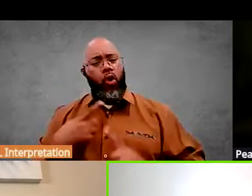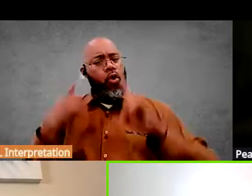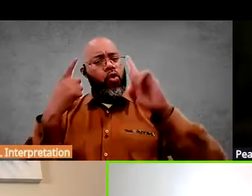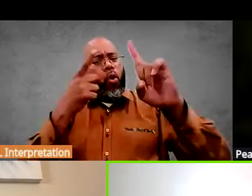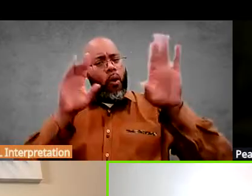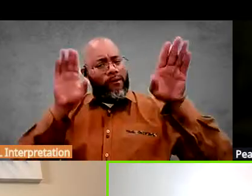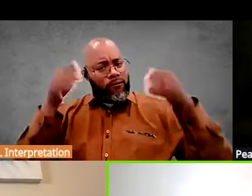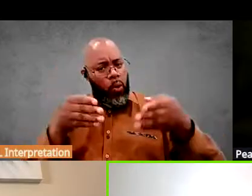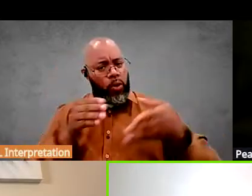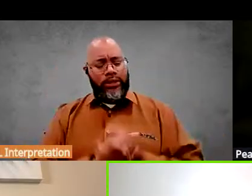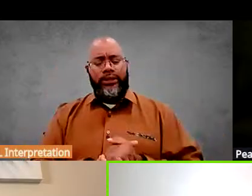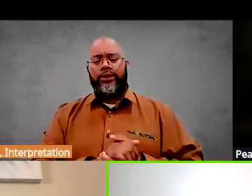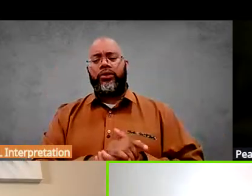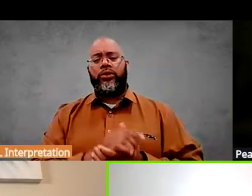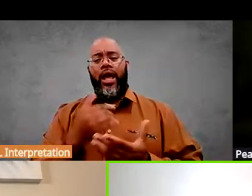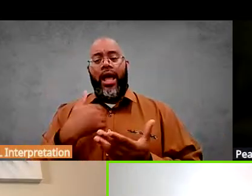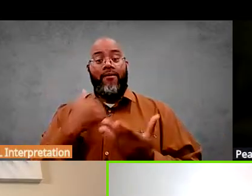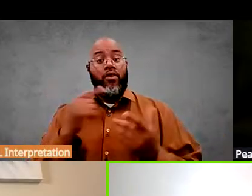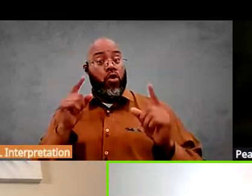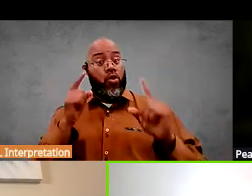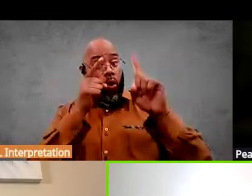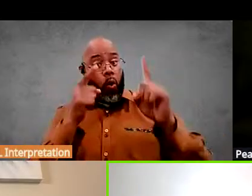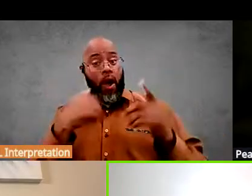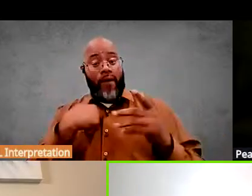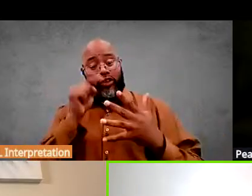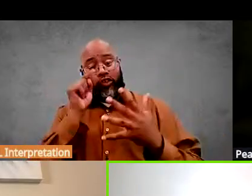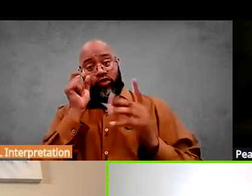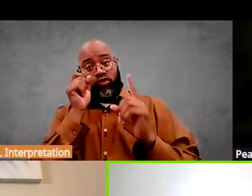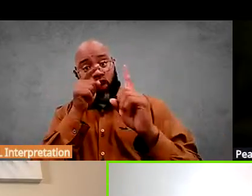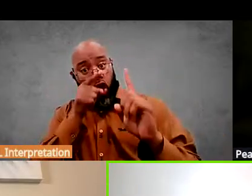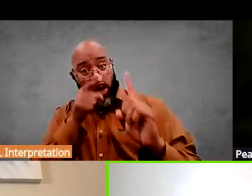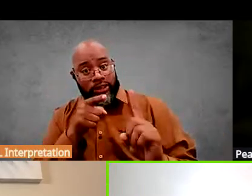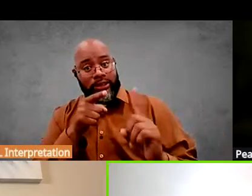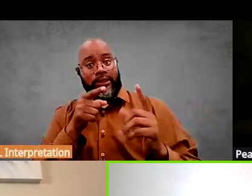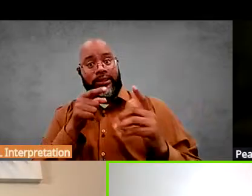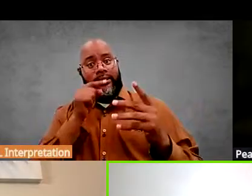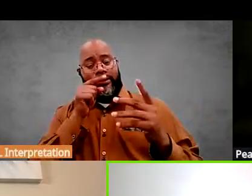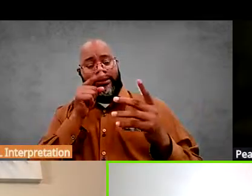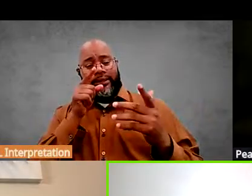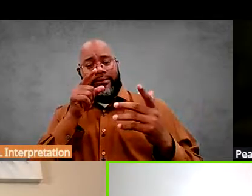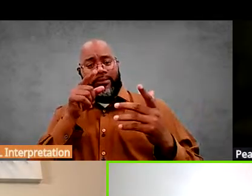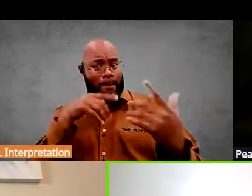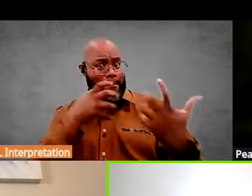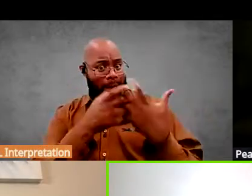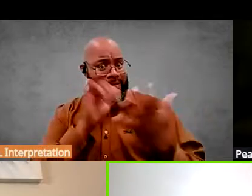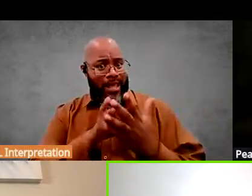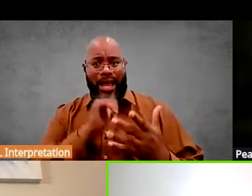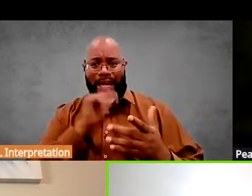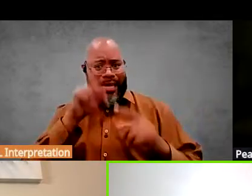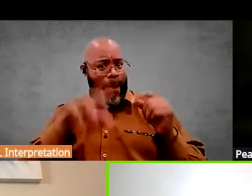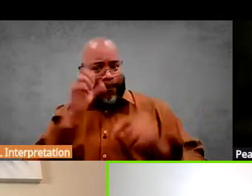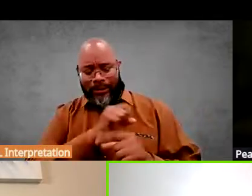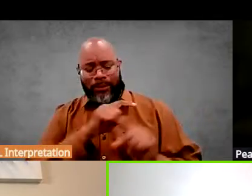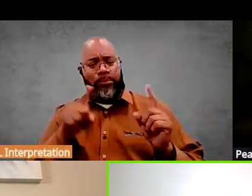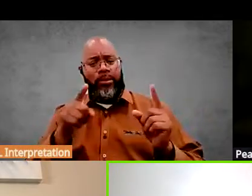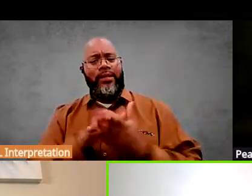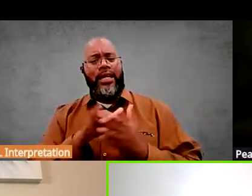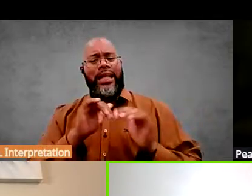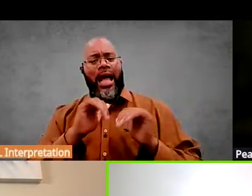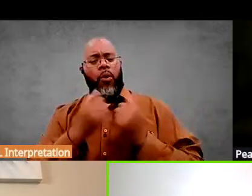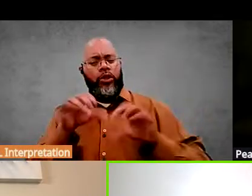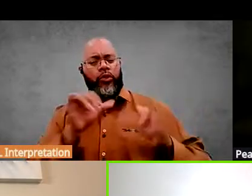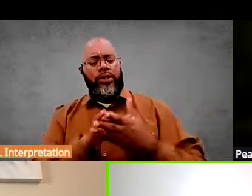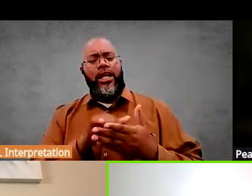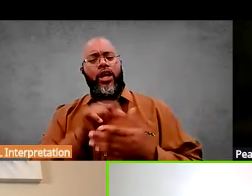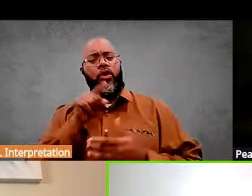focused. So we've got this goal, we've got these targets, we basically meet them, we can't miss it, but there's a way of doing that where kind of you